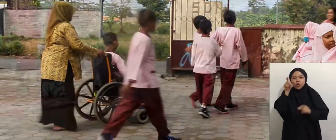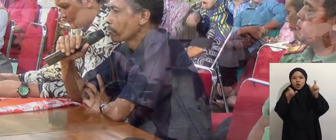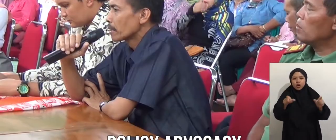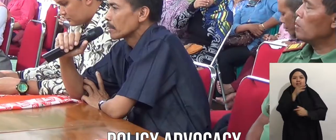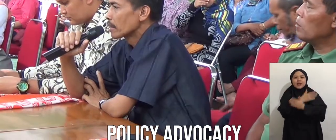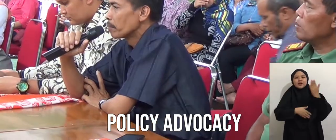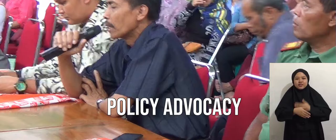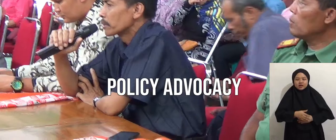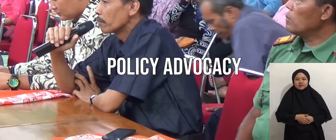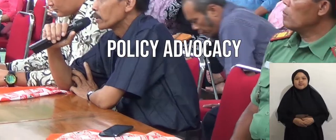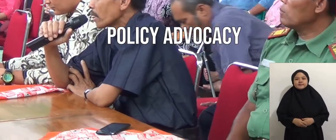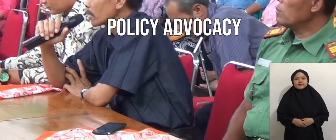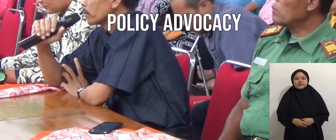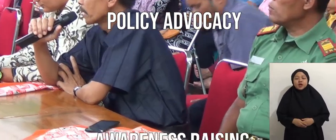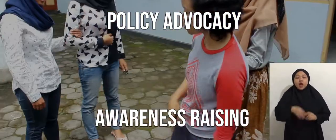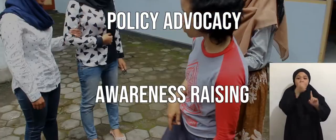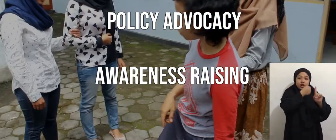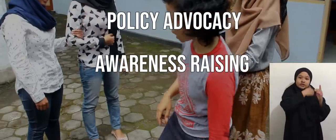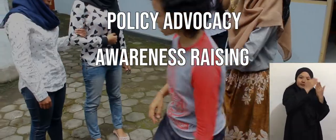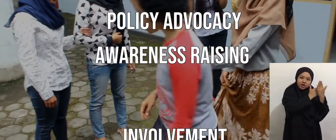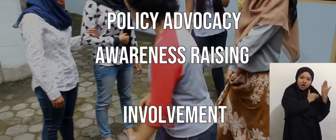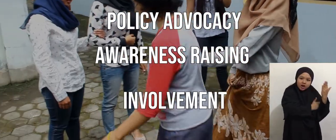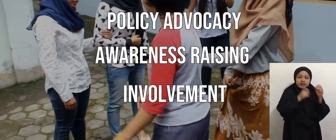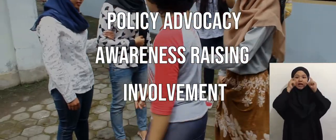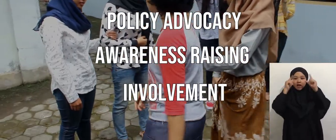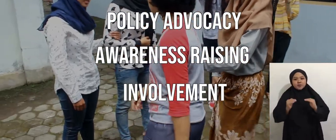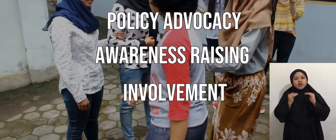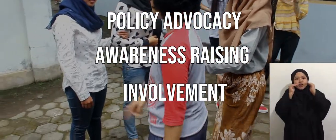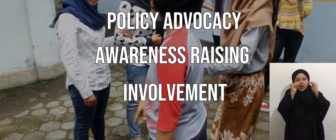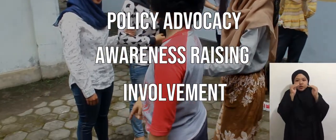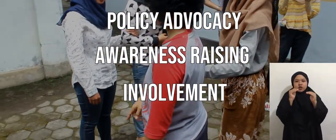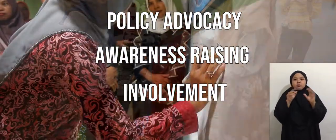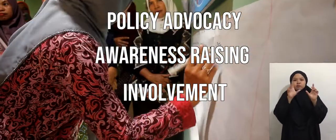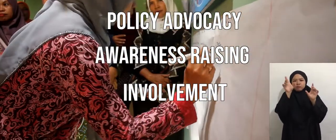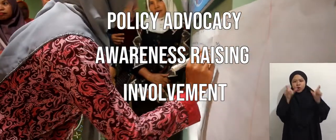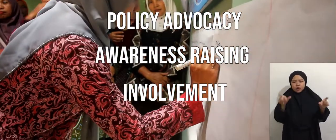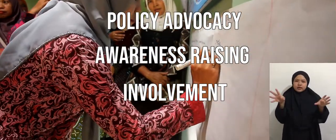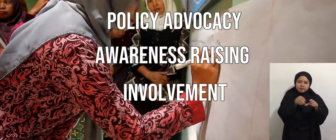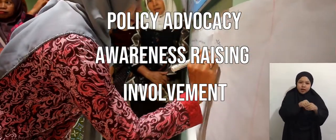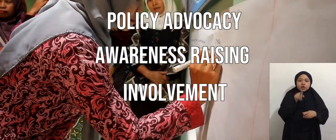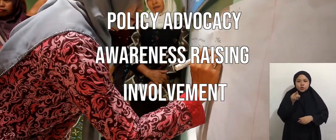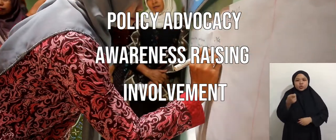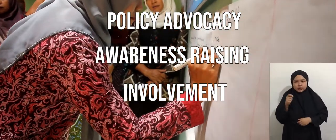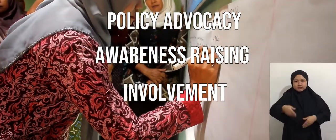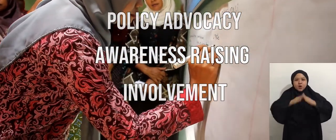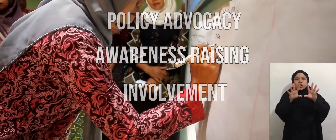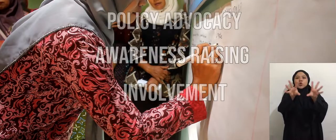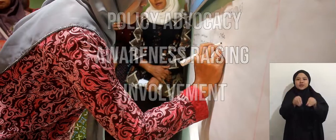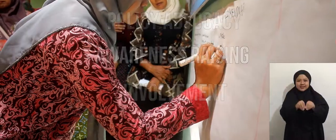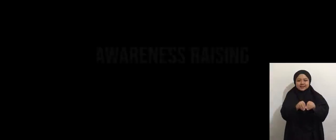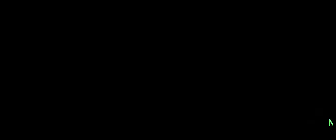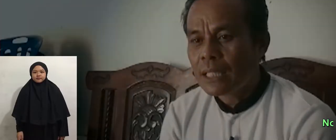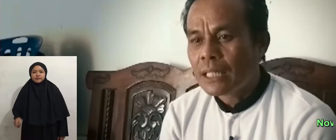disabilities. Policy advocacy, awareness raising, and involvement of all stakeholders are the key to build